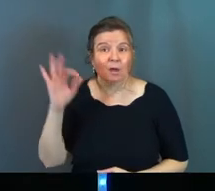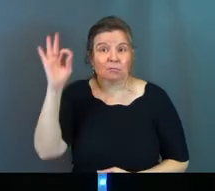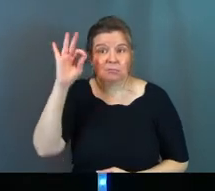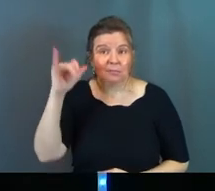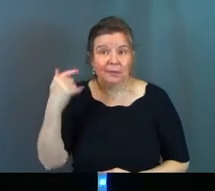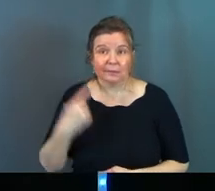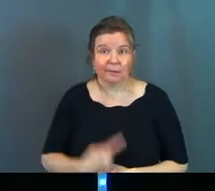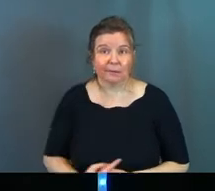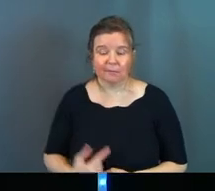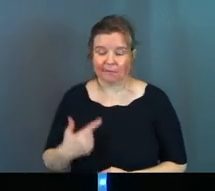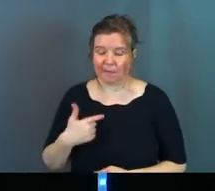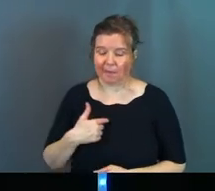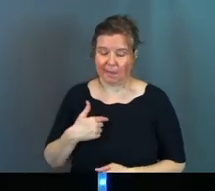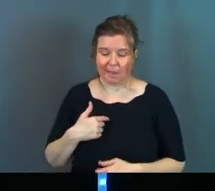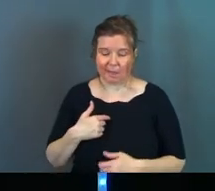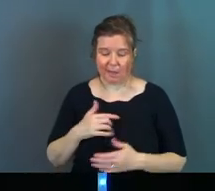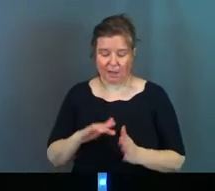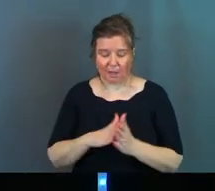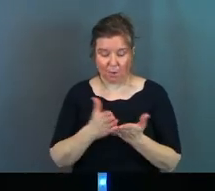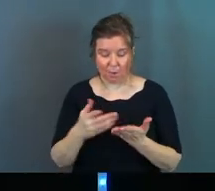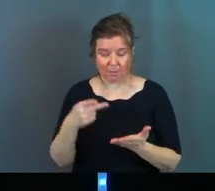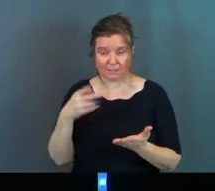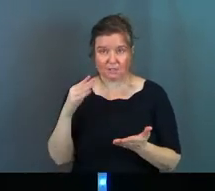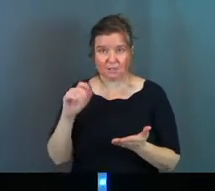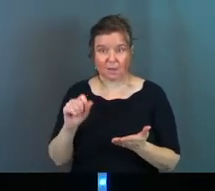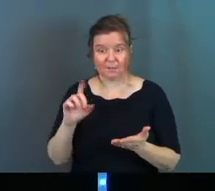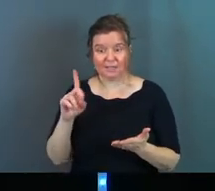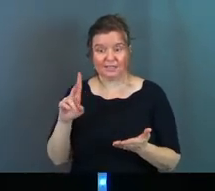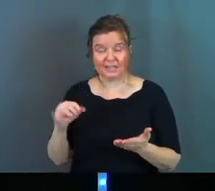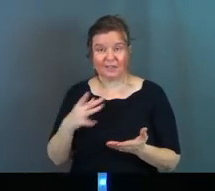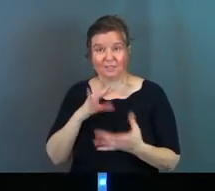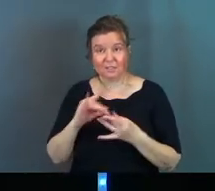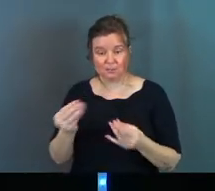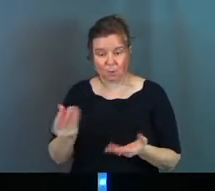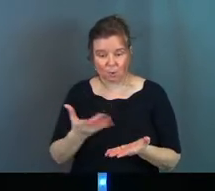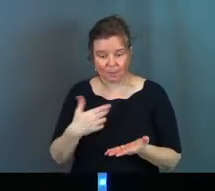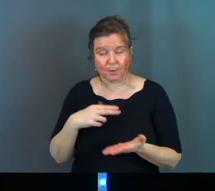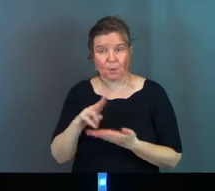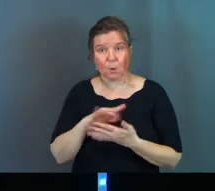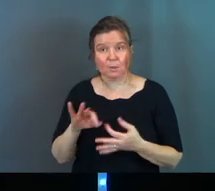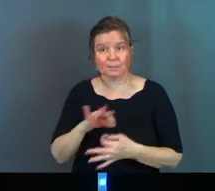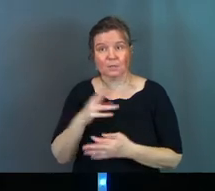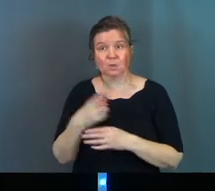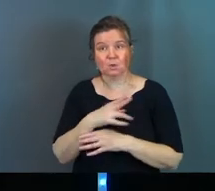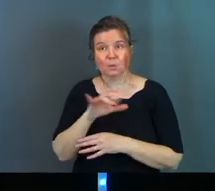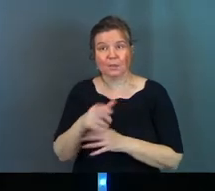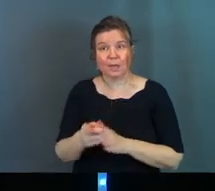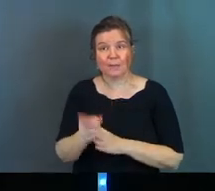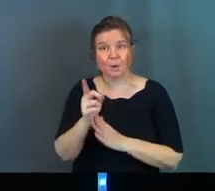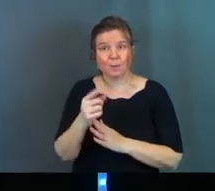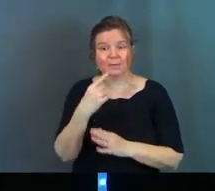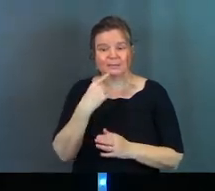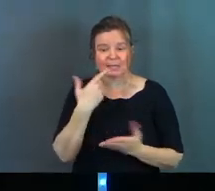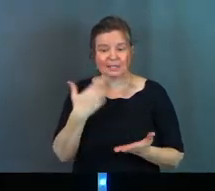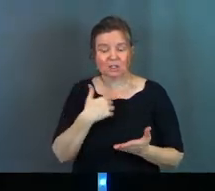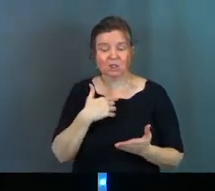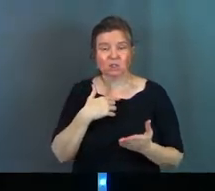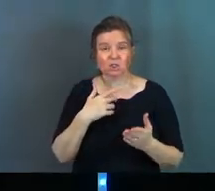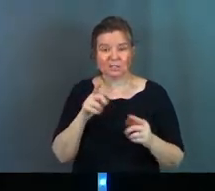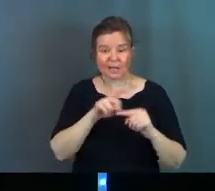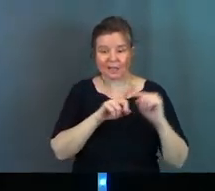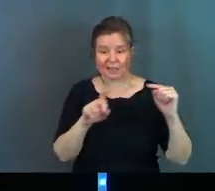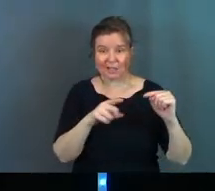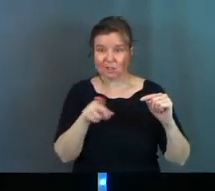that day. And I opened up the Psalms. And David spoke to me, and the Holy Spirit used that moment and said, here's a